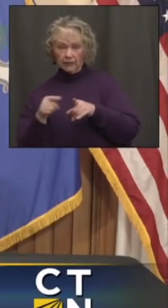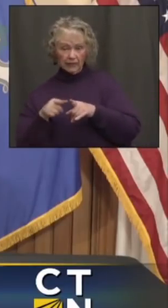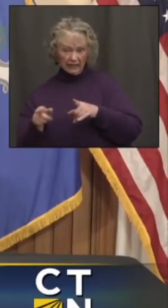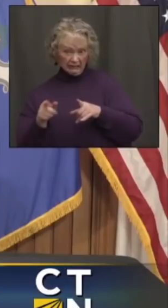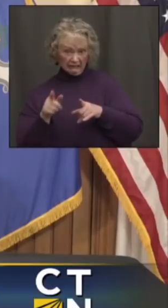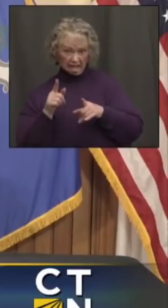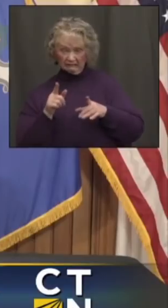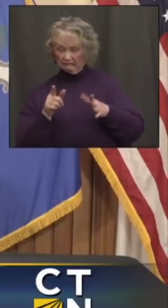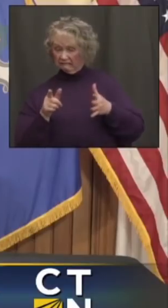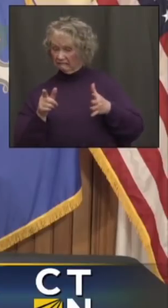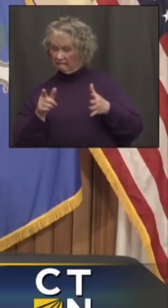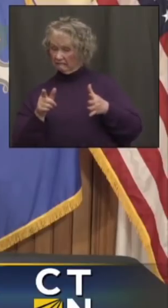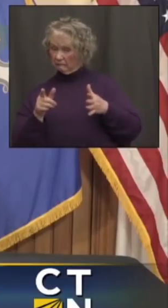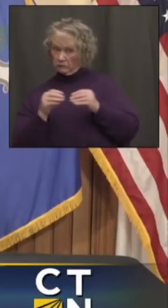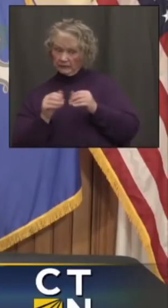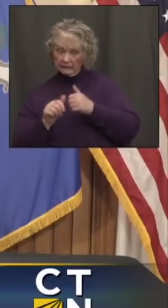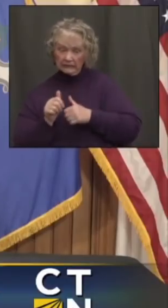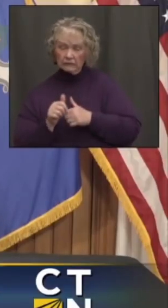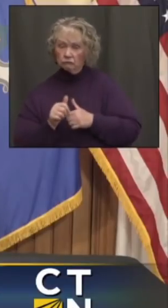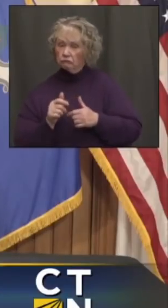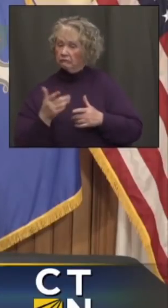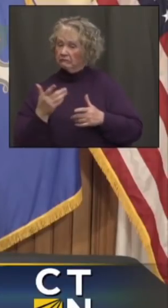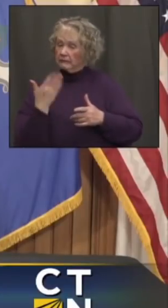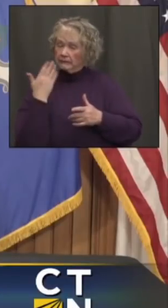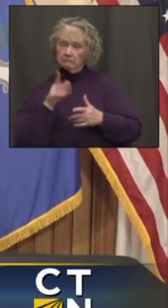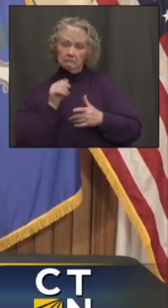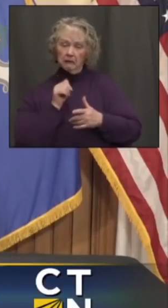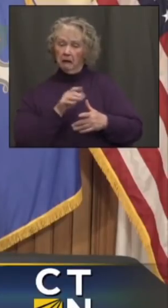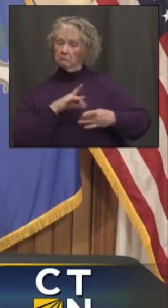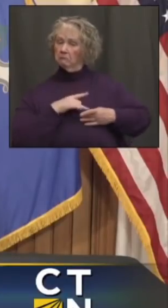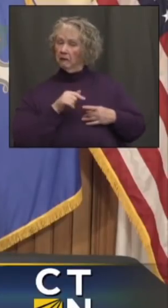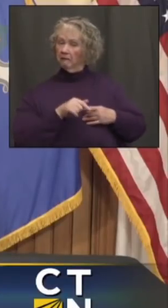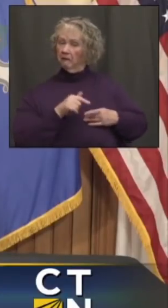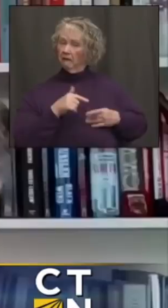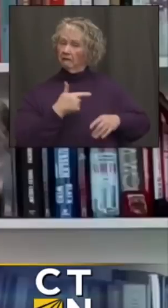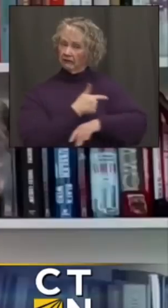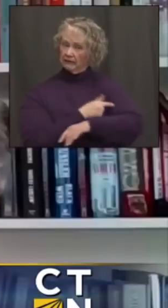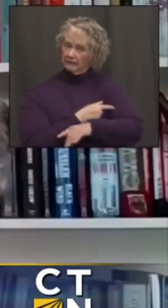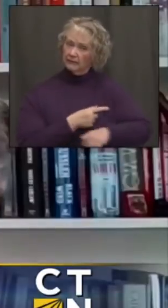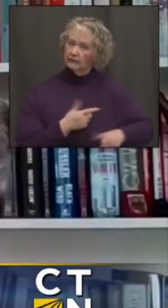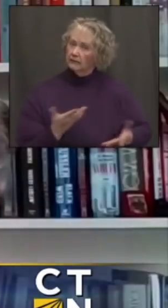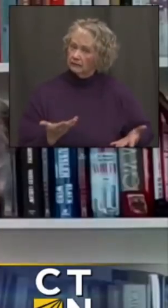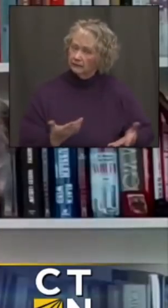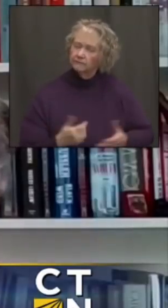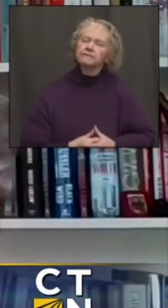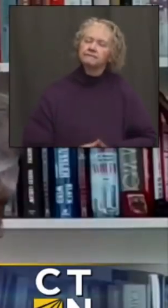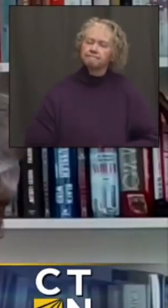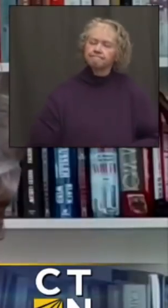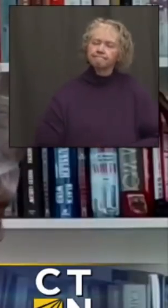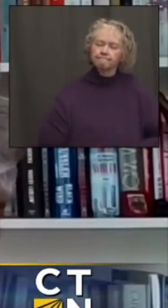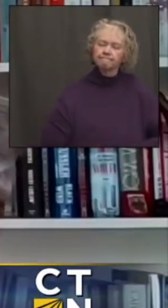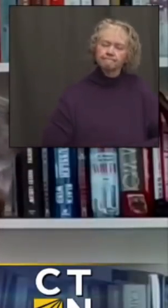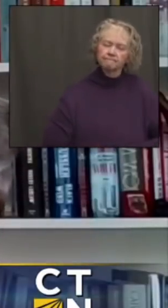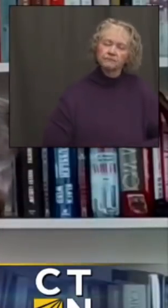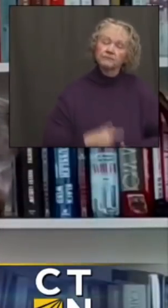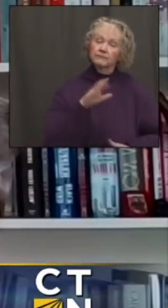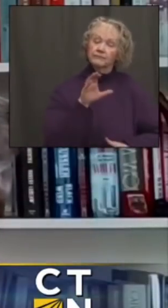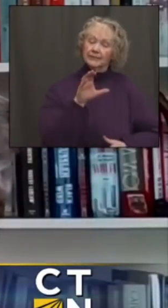WTIC 1080 News. Hi, for Dr. Gifford, what else do we know about the case of the South African